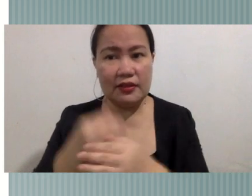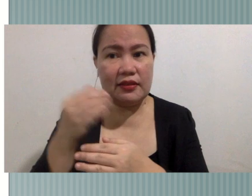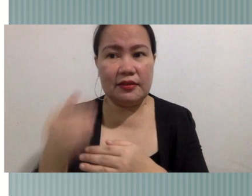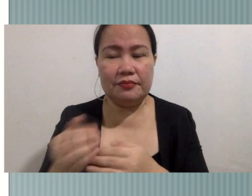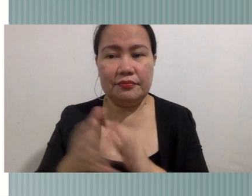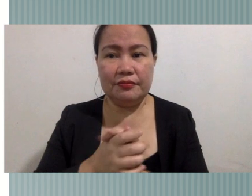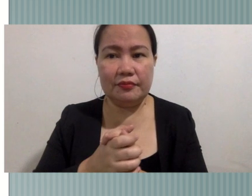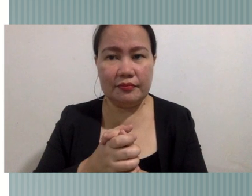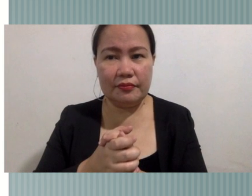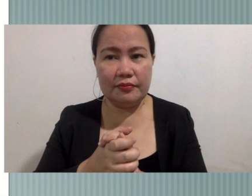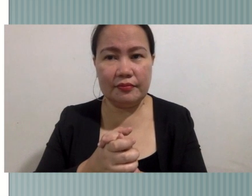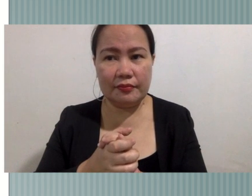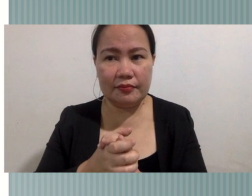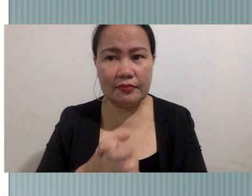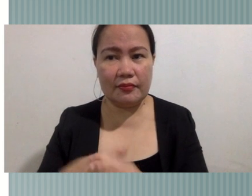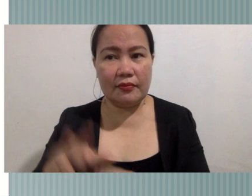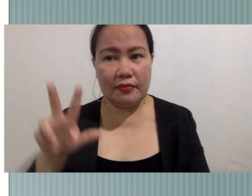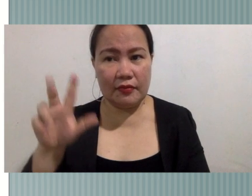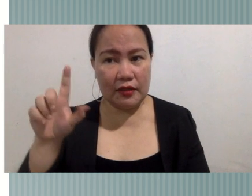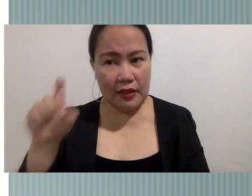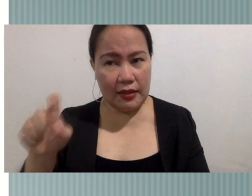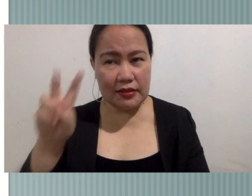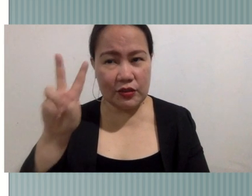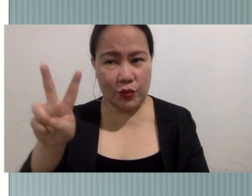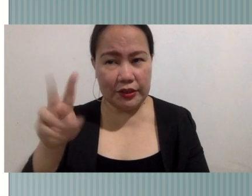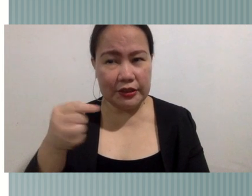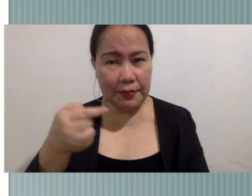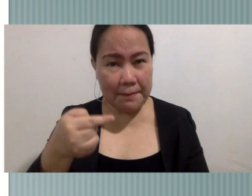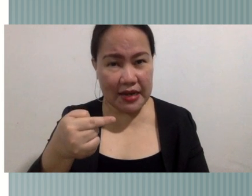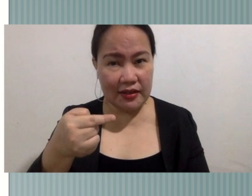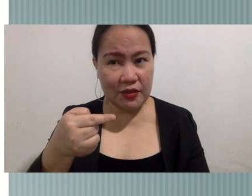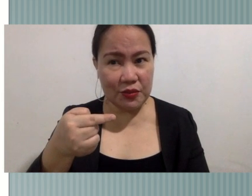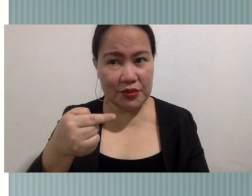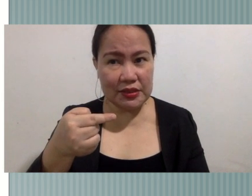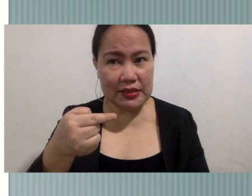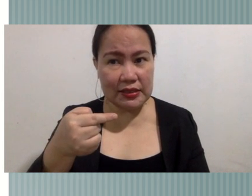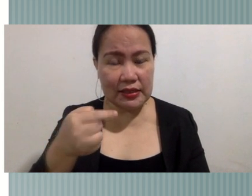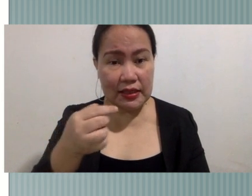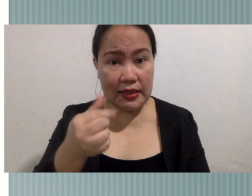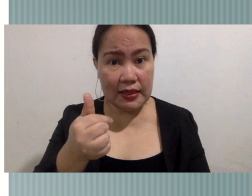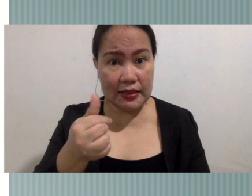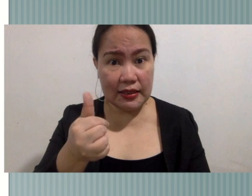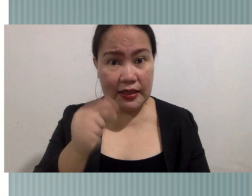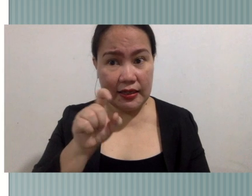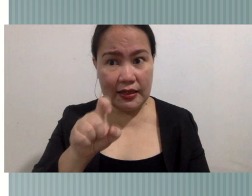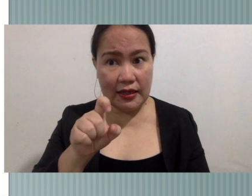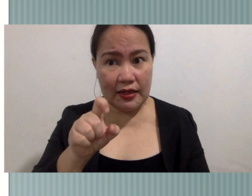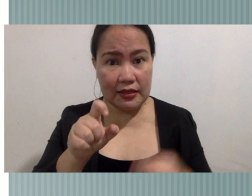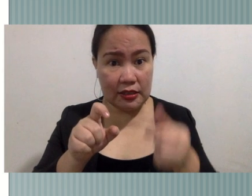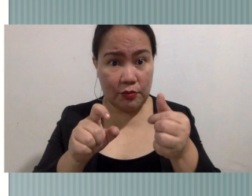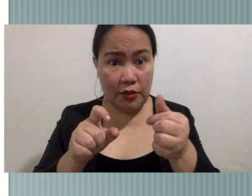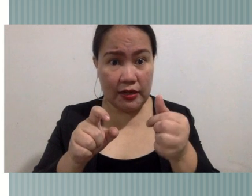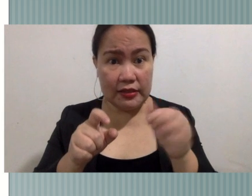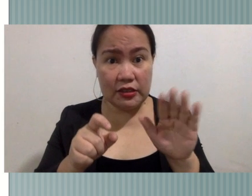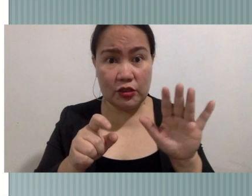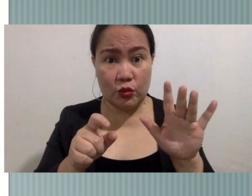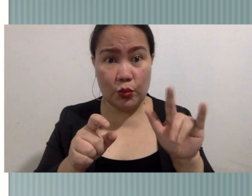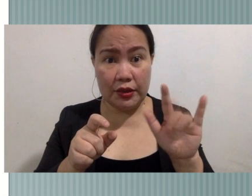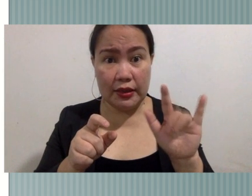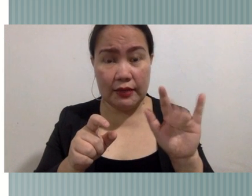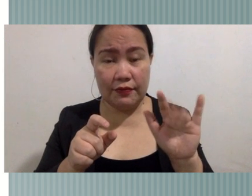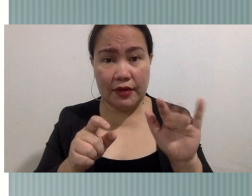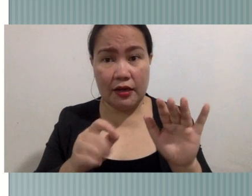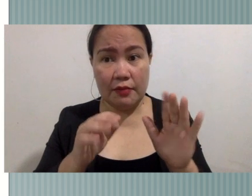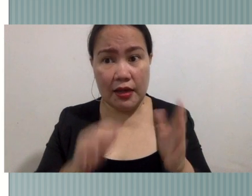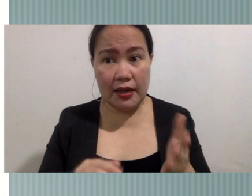Another. We have x squared minus 10x plus 25.